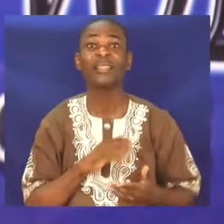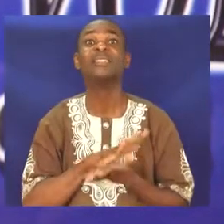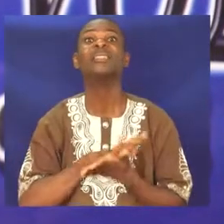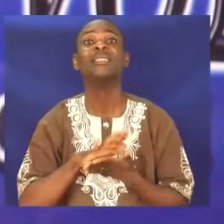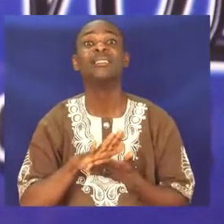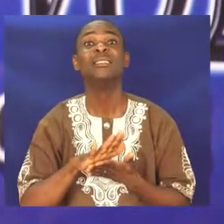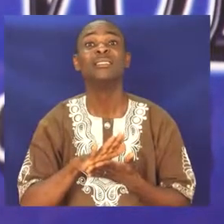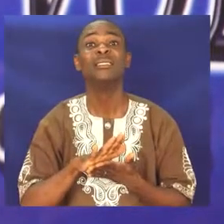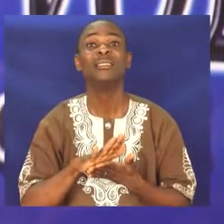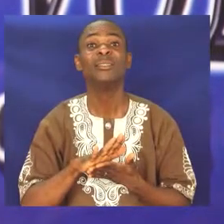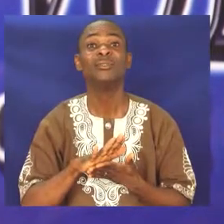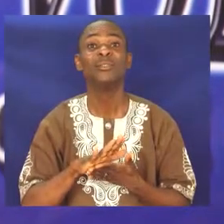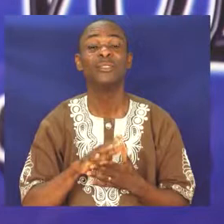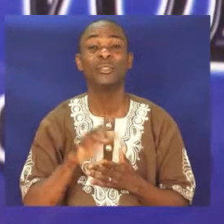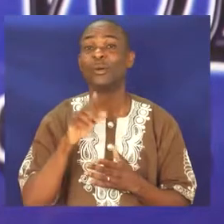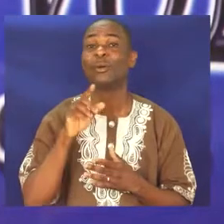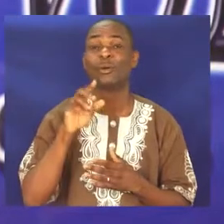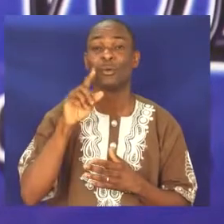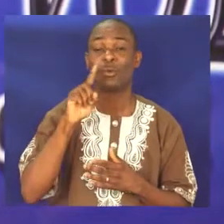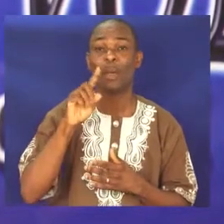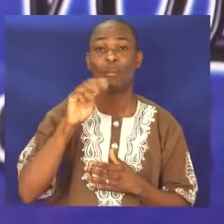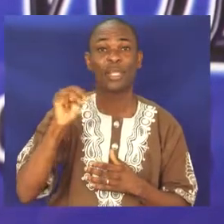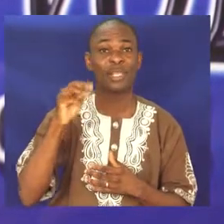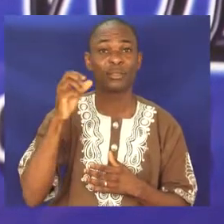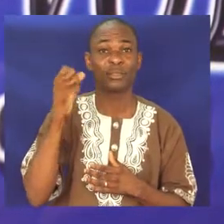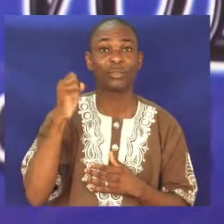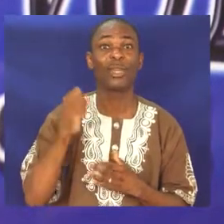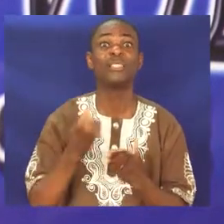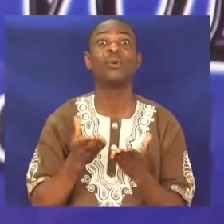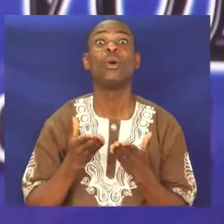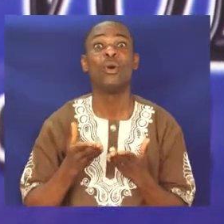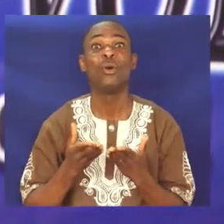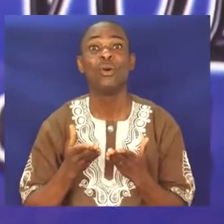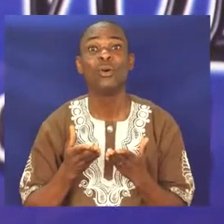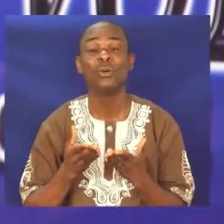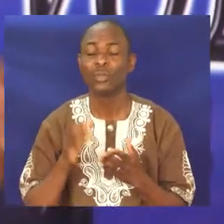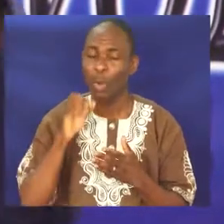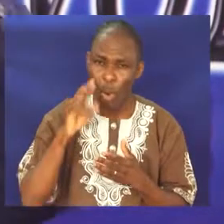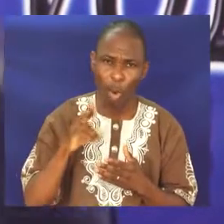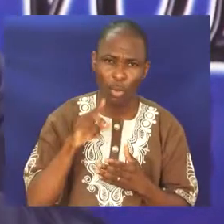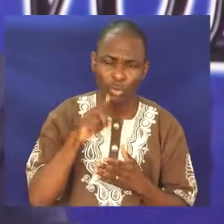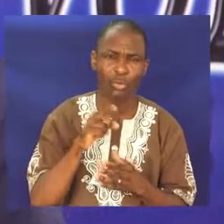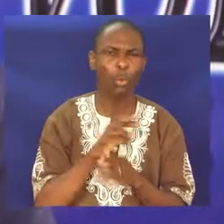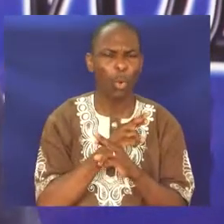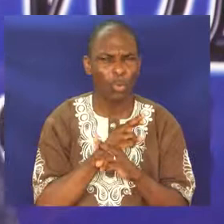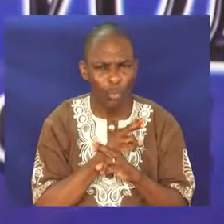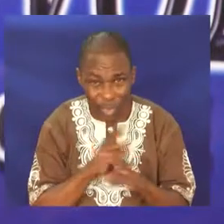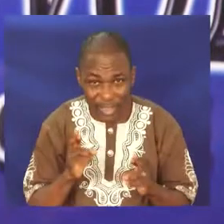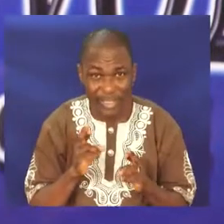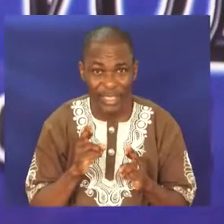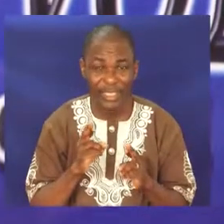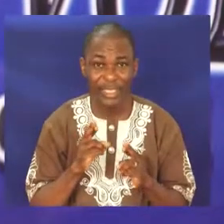a mo nso mo be pa $1 million ya to mo account mu nya sa ana sa mo ya crado